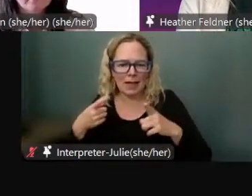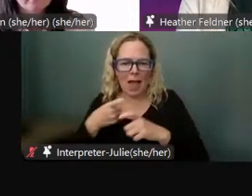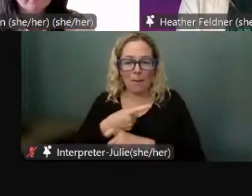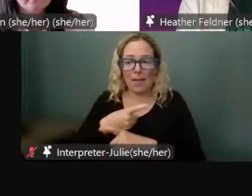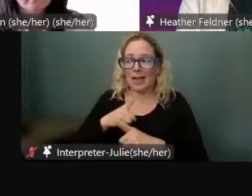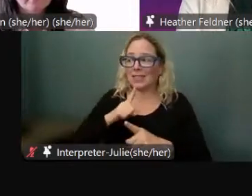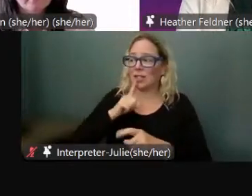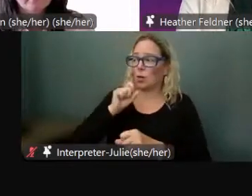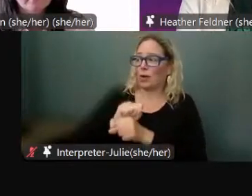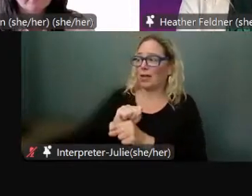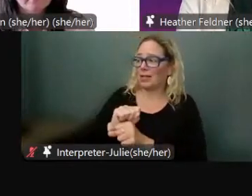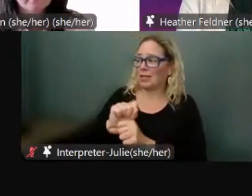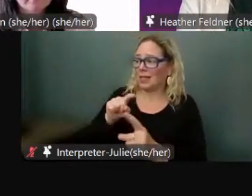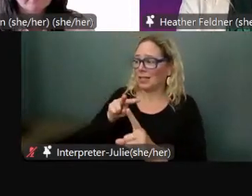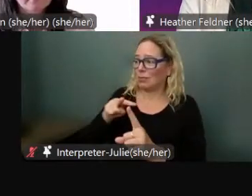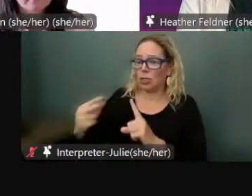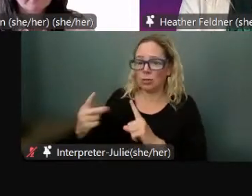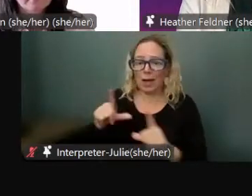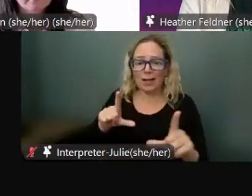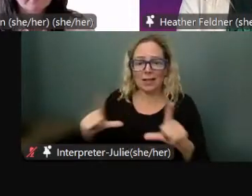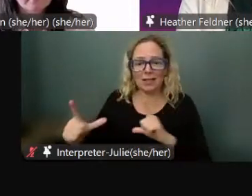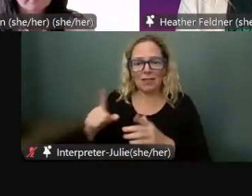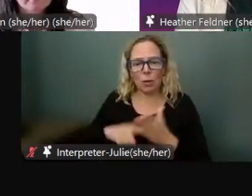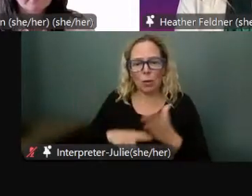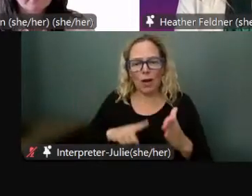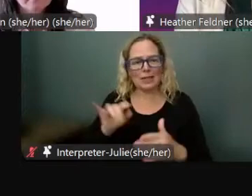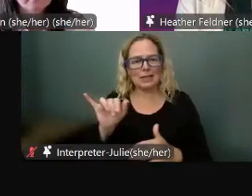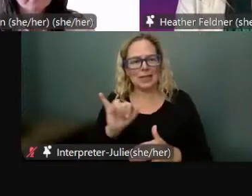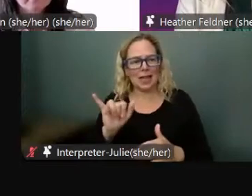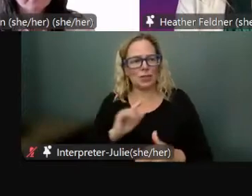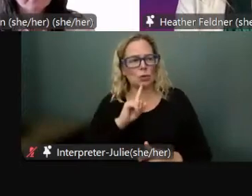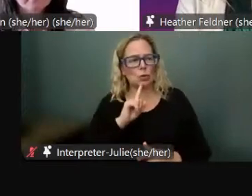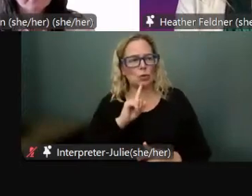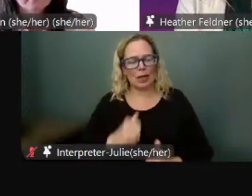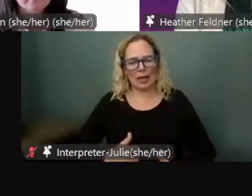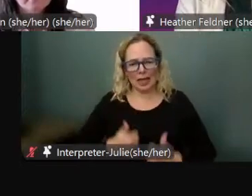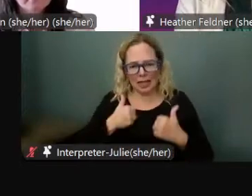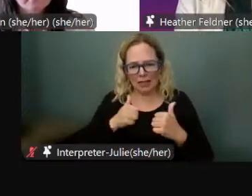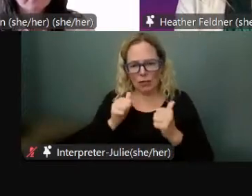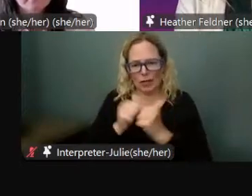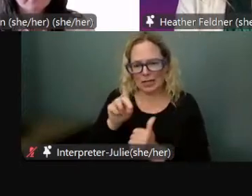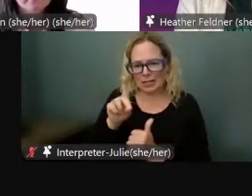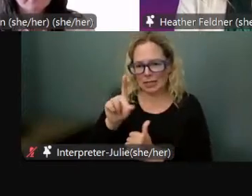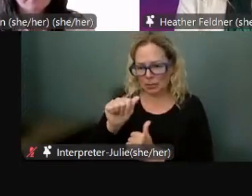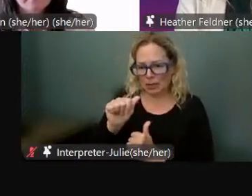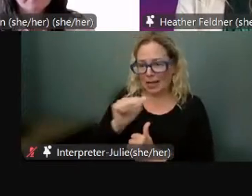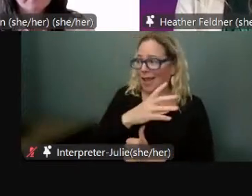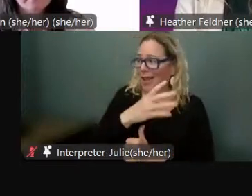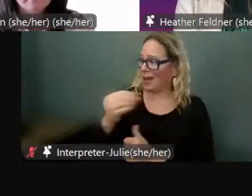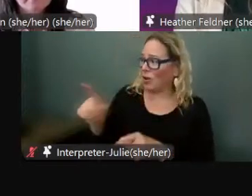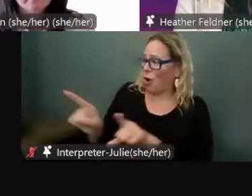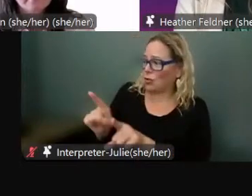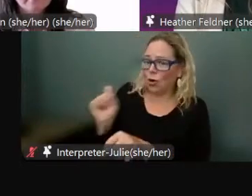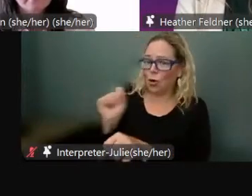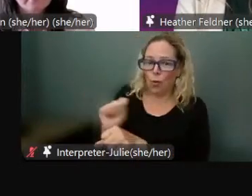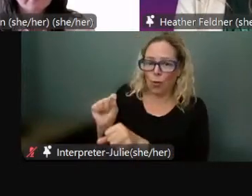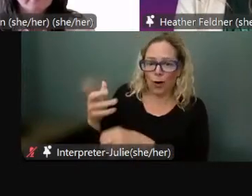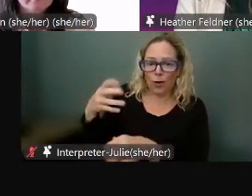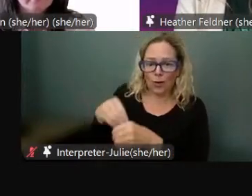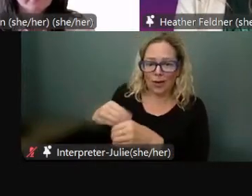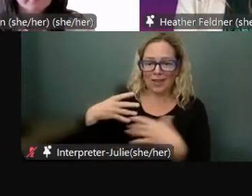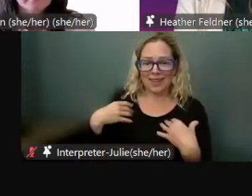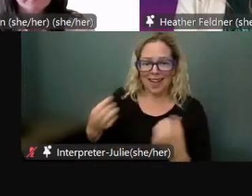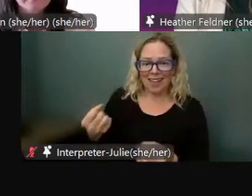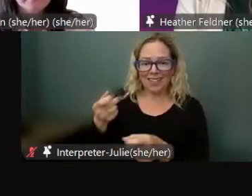a disability and what it's like to navigate and work in healthcare spaces with disabilities. And with that,